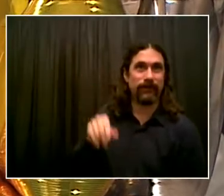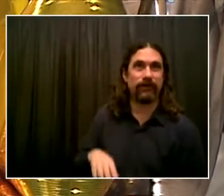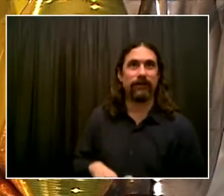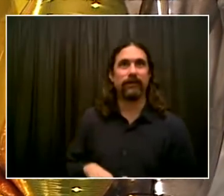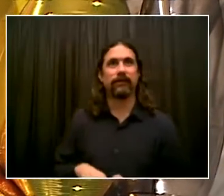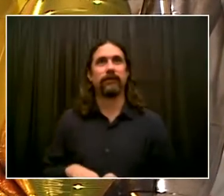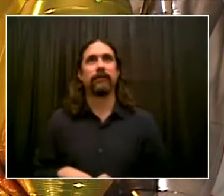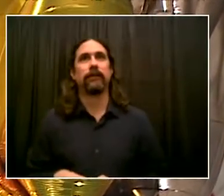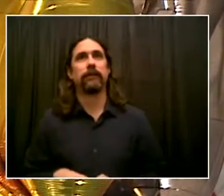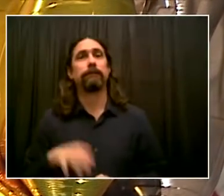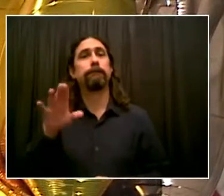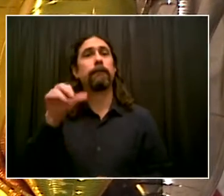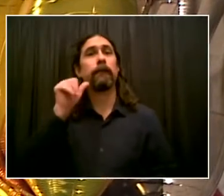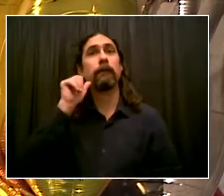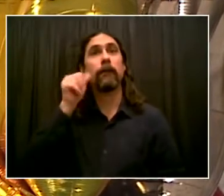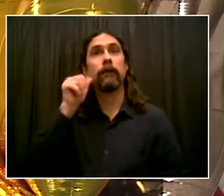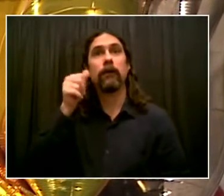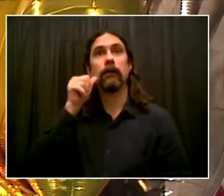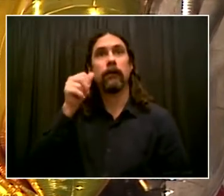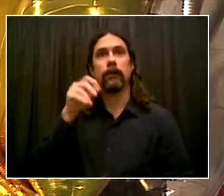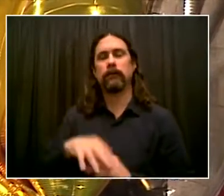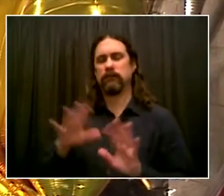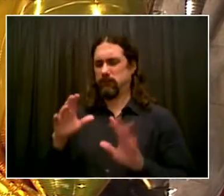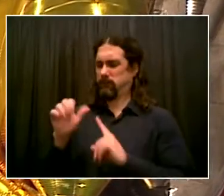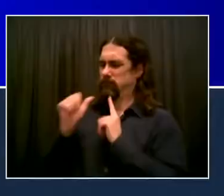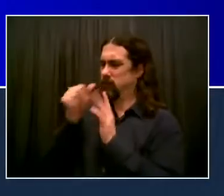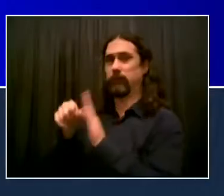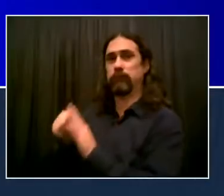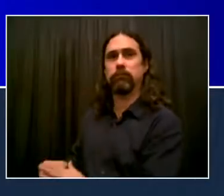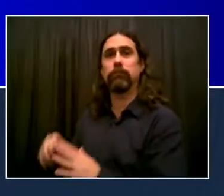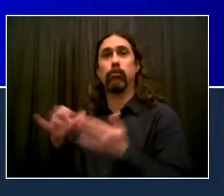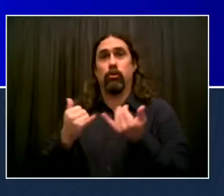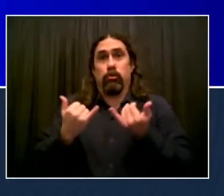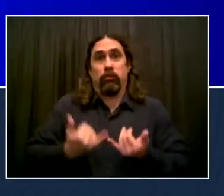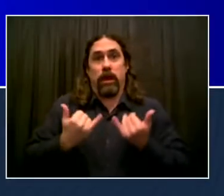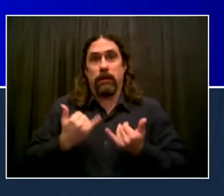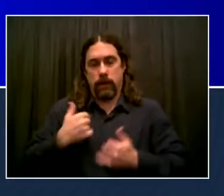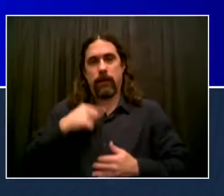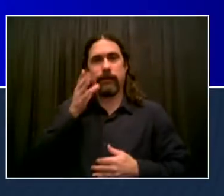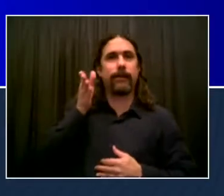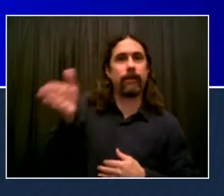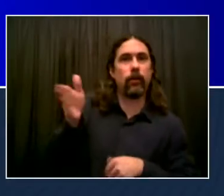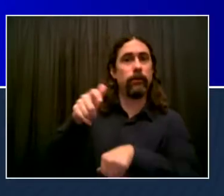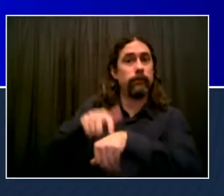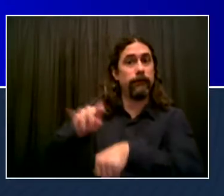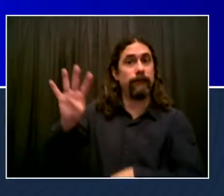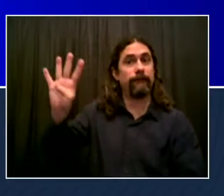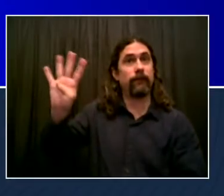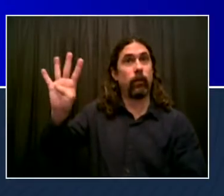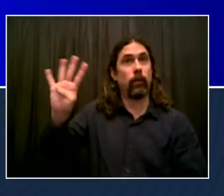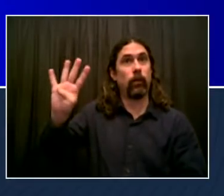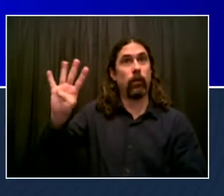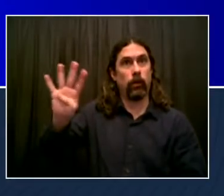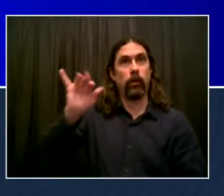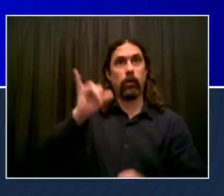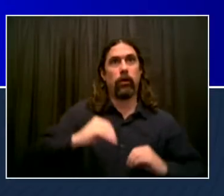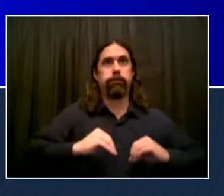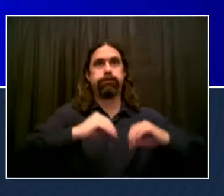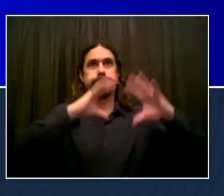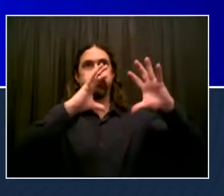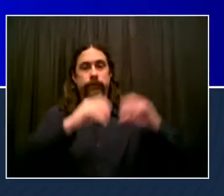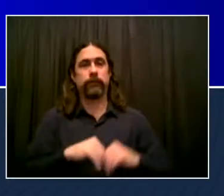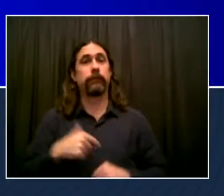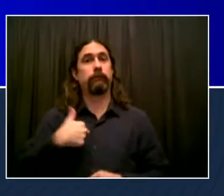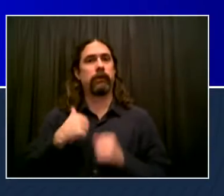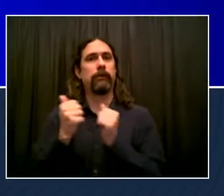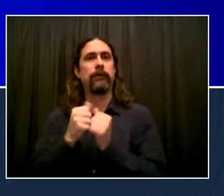talk about the parade, to help New Yorkers know that everything's going to be safe. And a lot of preparation has been made by Macy's, of course,